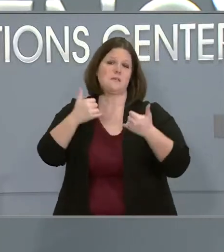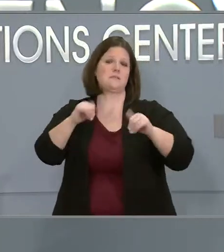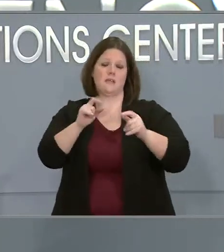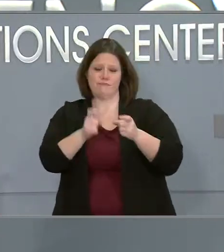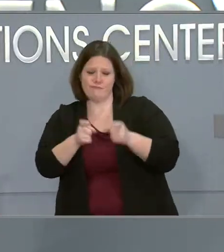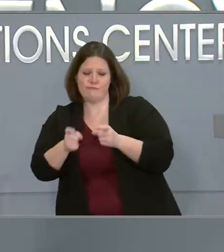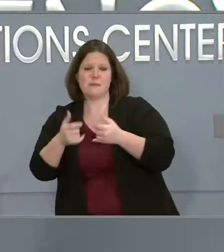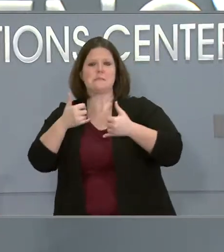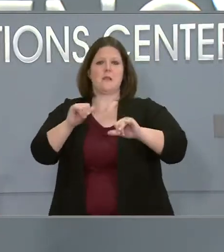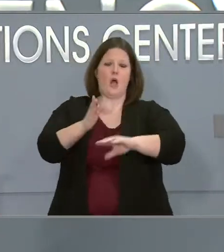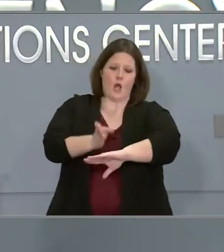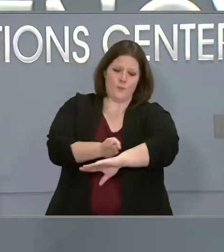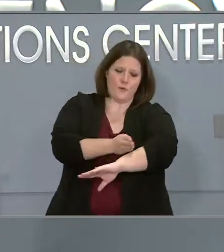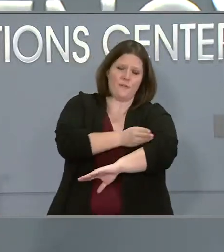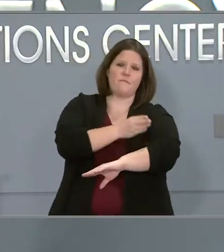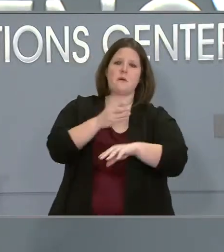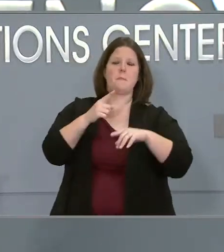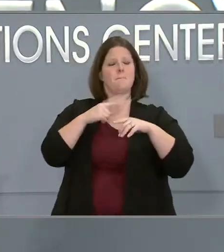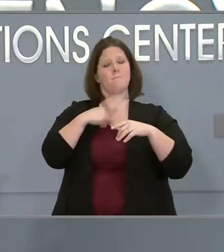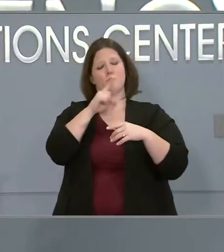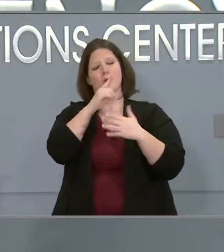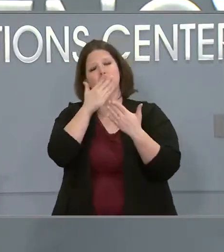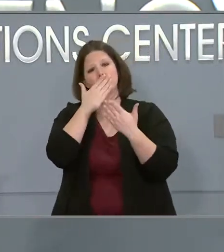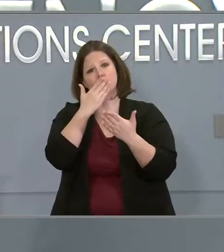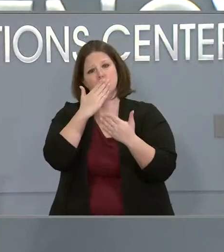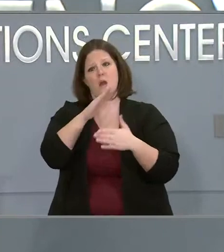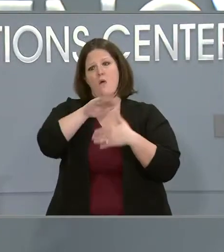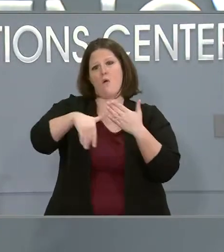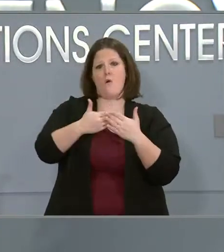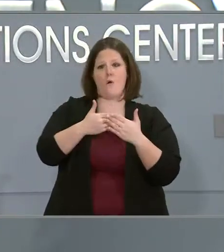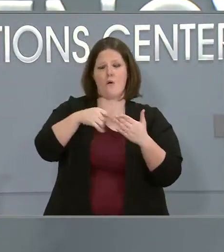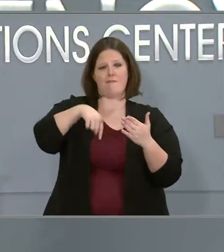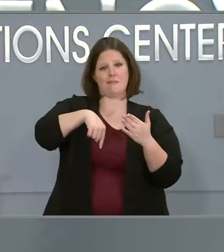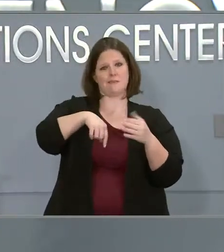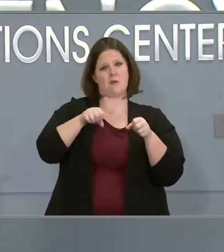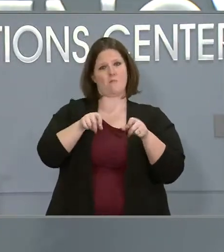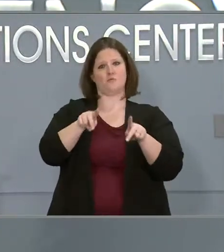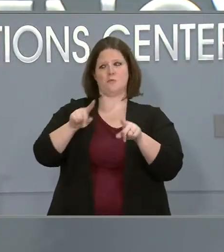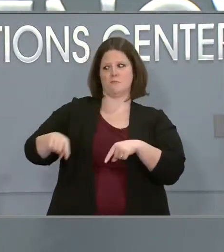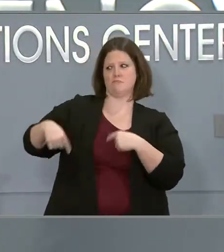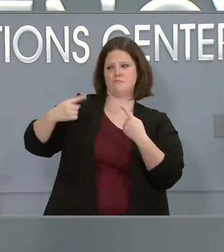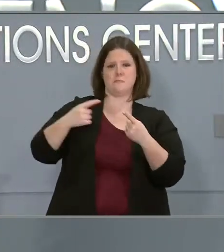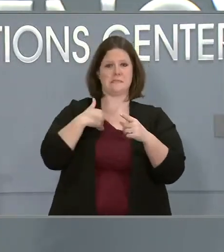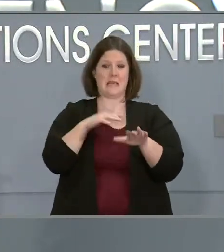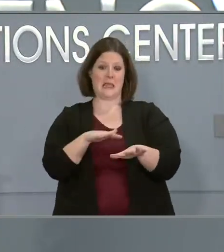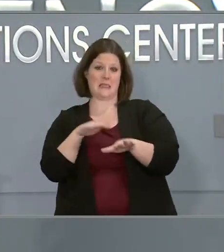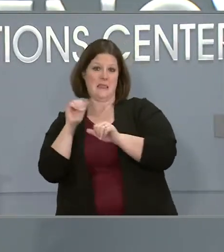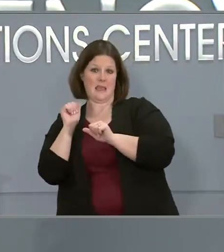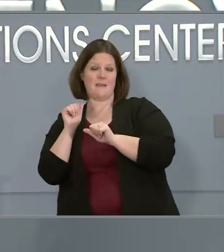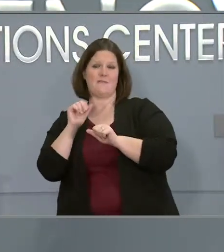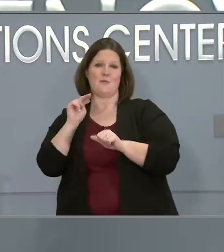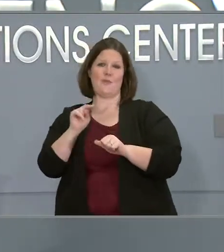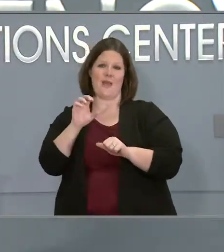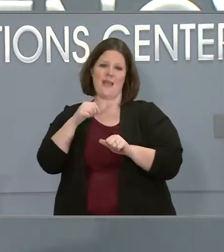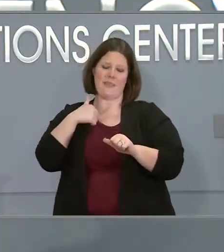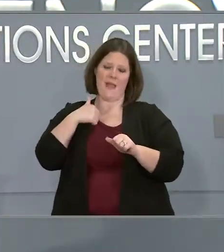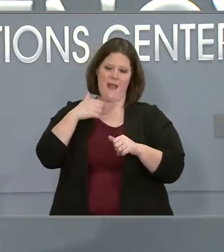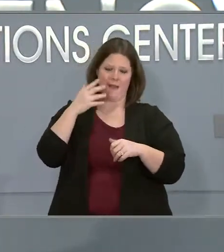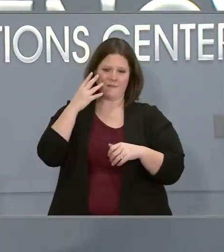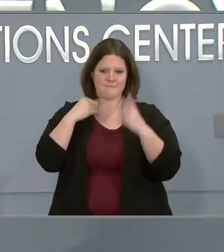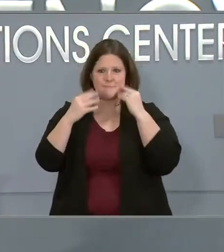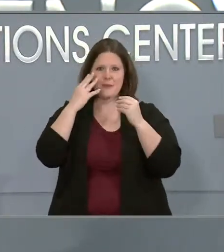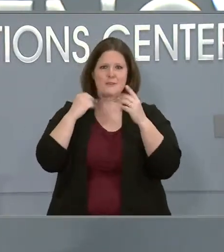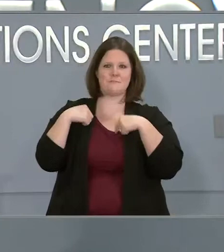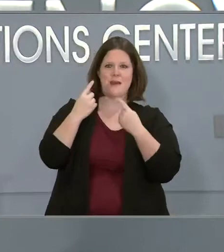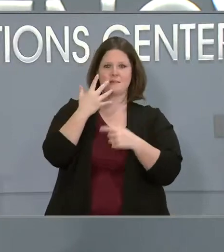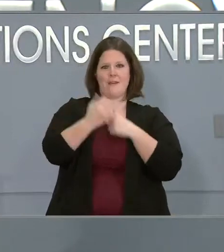go, and I'm appreciative of all of this opportunity to lead here in the state over the last 5 years. And thank you,